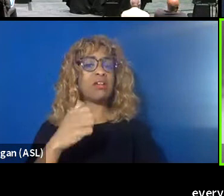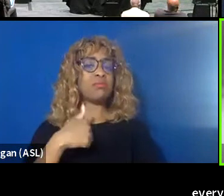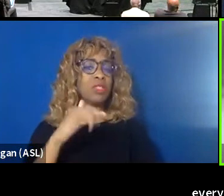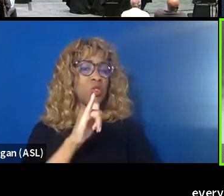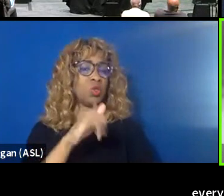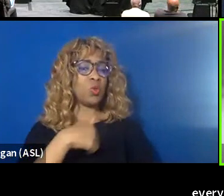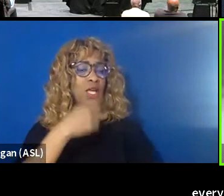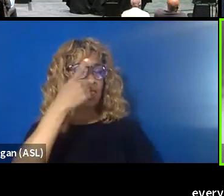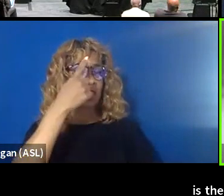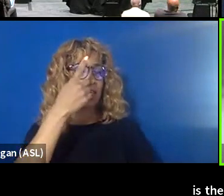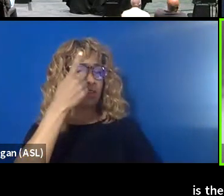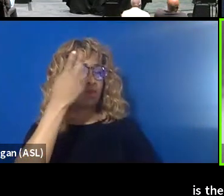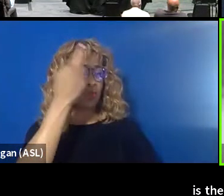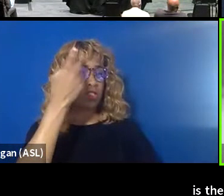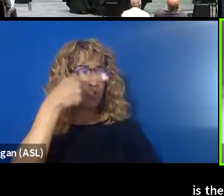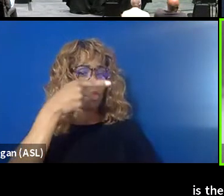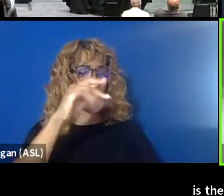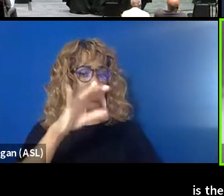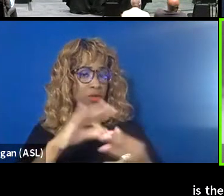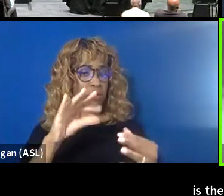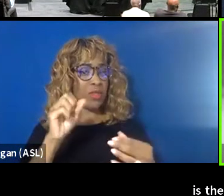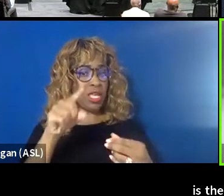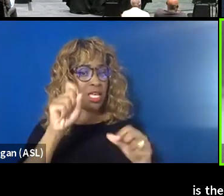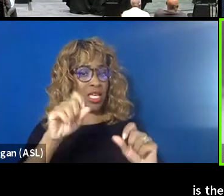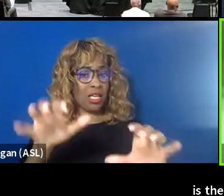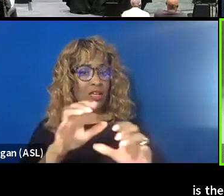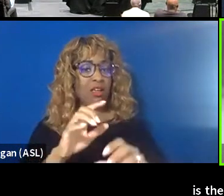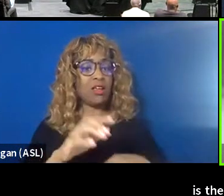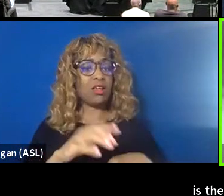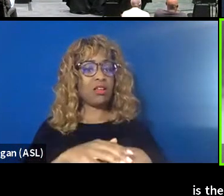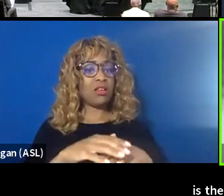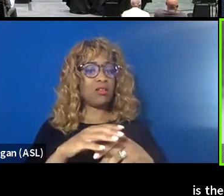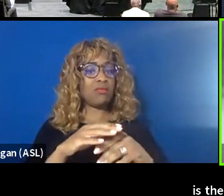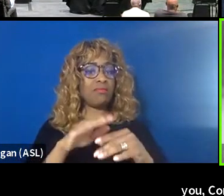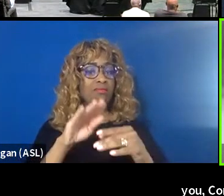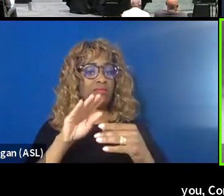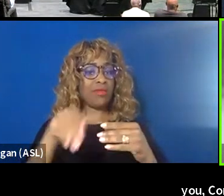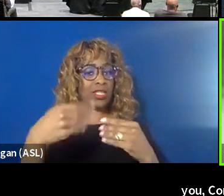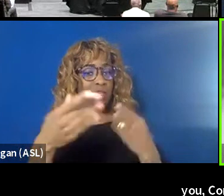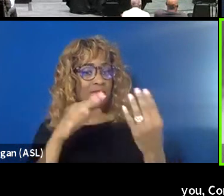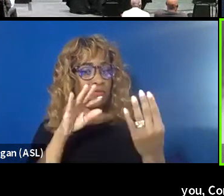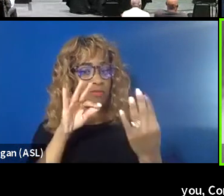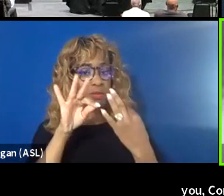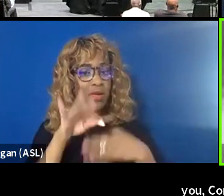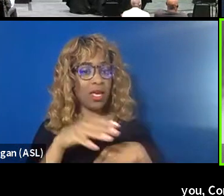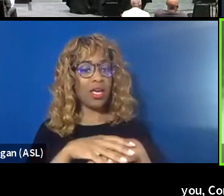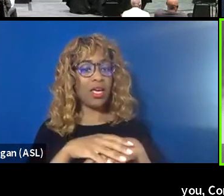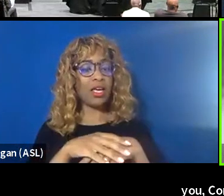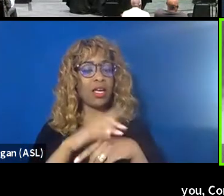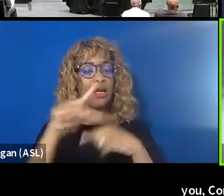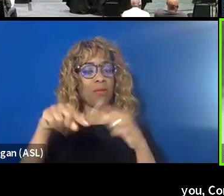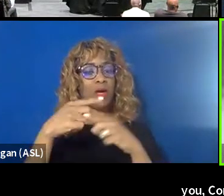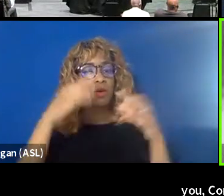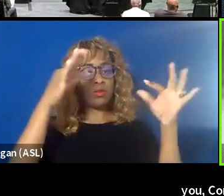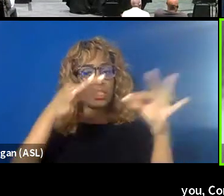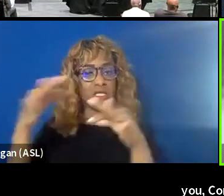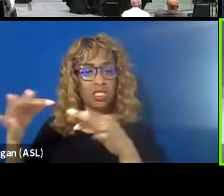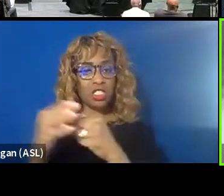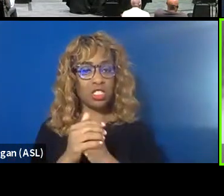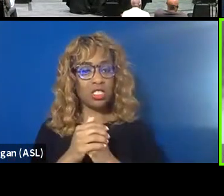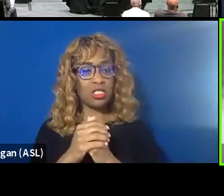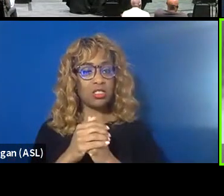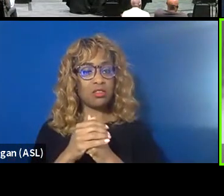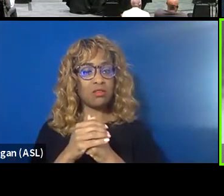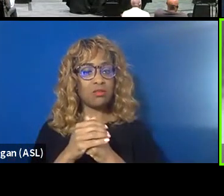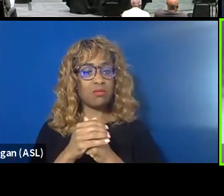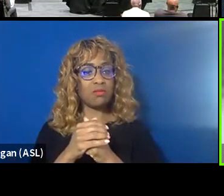purpose of public comment is so that they can actively in real time weigh in on decisions that, you know, we've